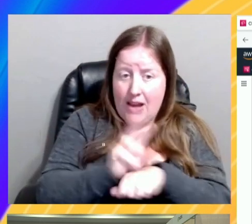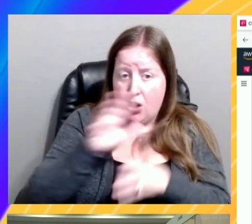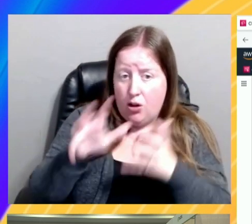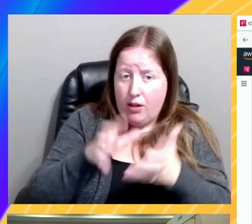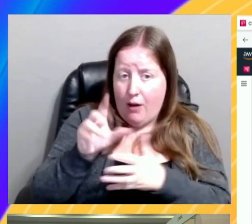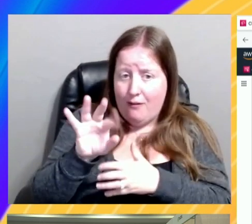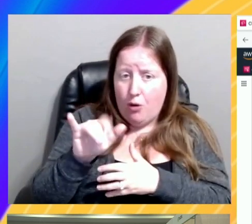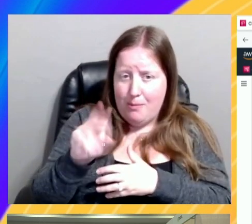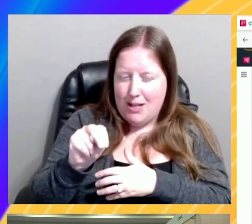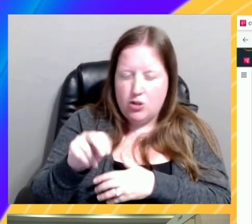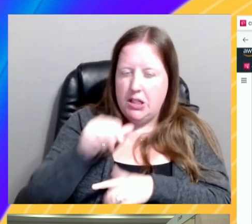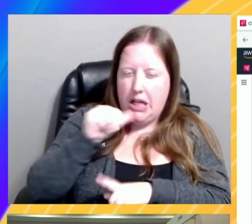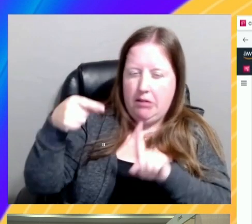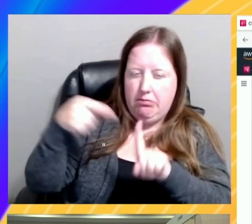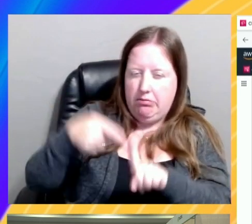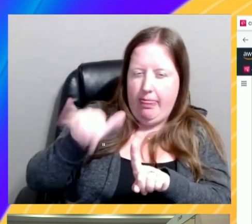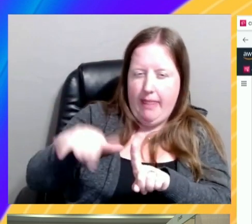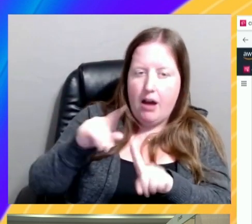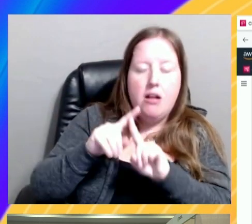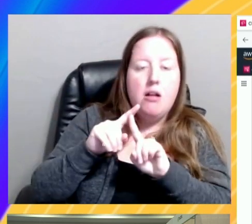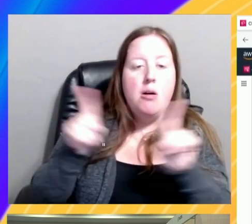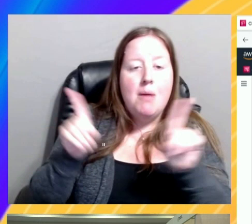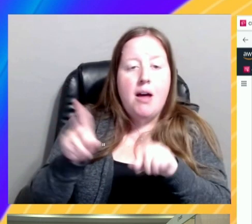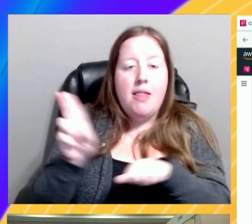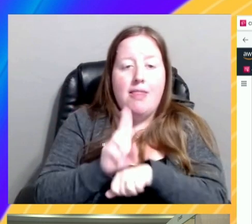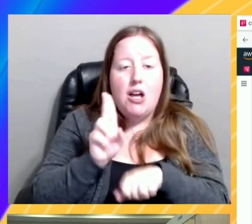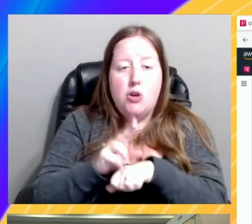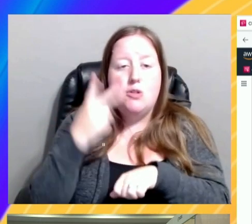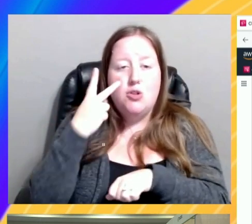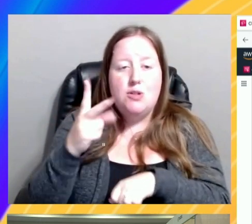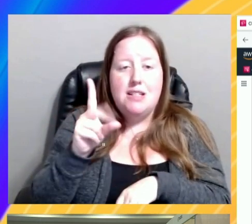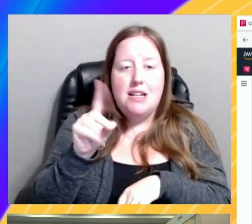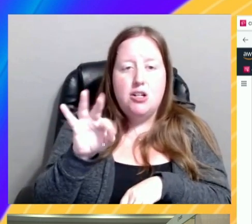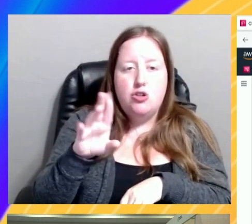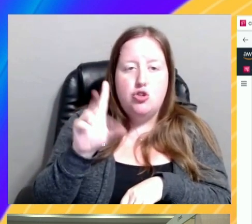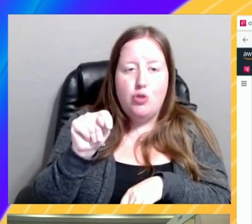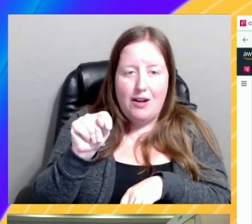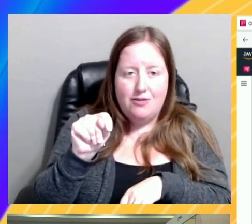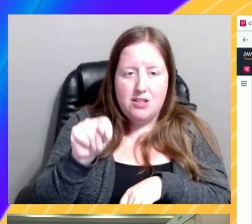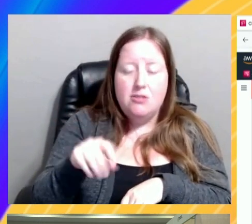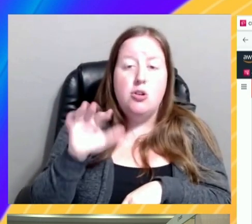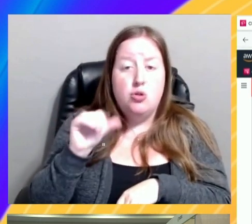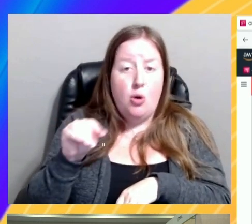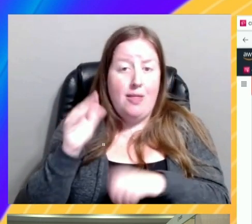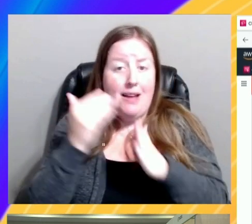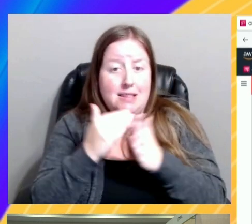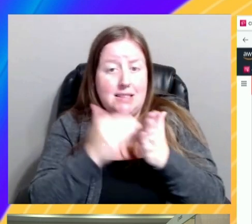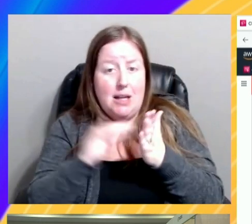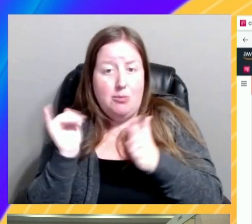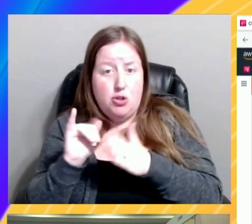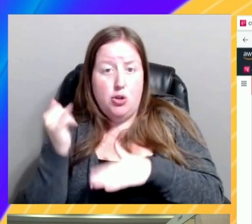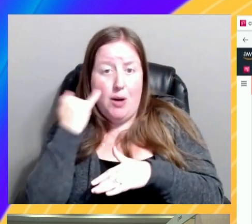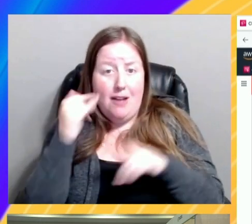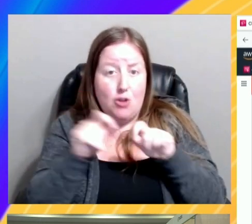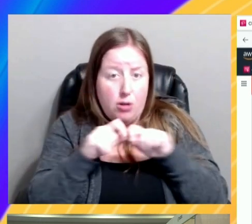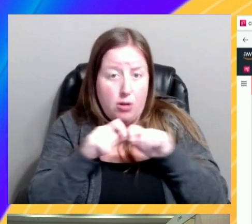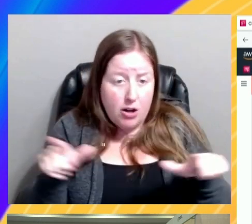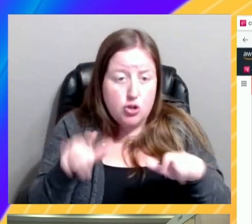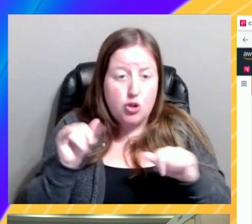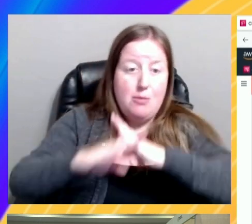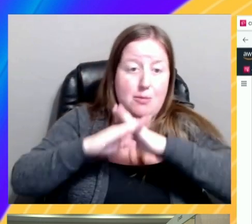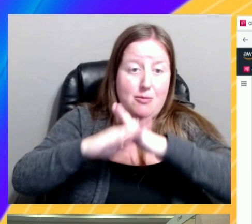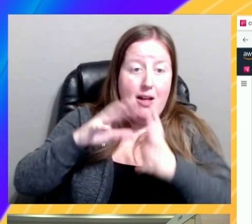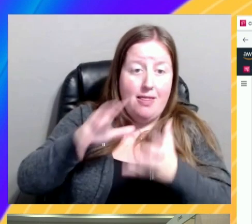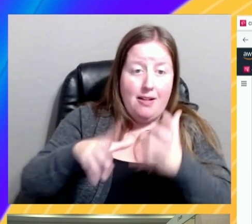specifically about it, but they use it to detect drift. And this is kind of a step before that. So if you're launching something, you can prevent the CloudFormation template from